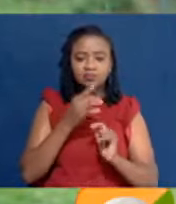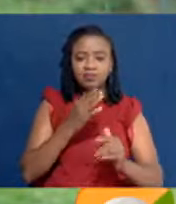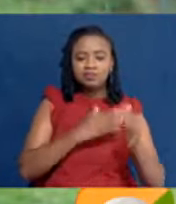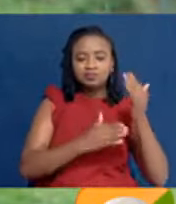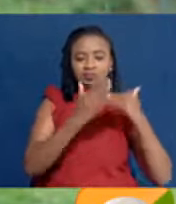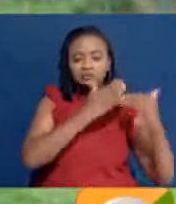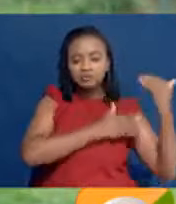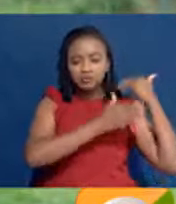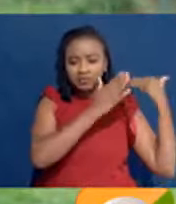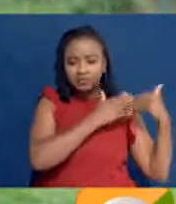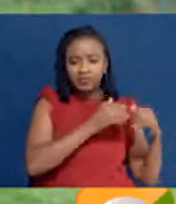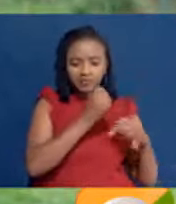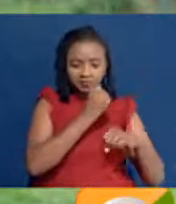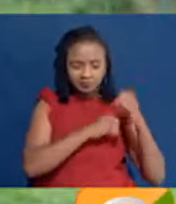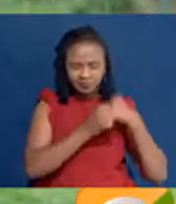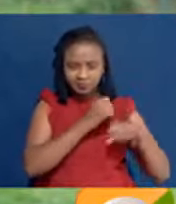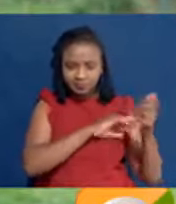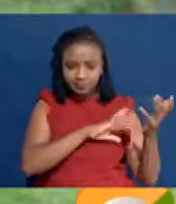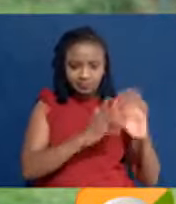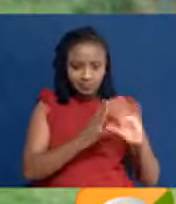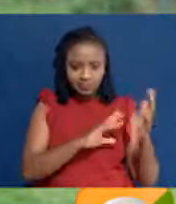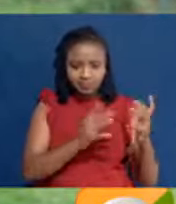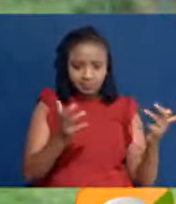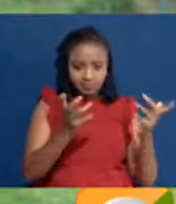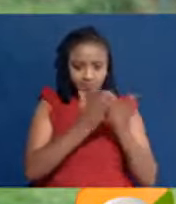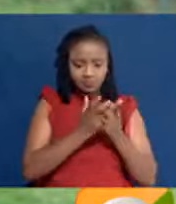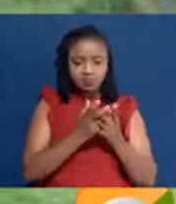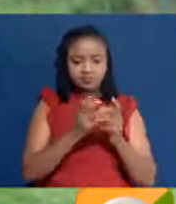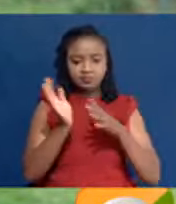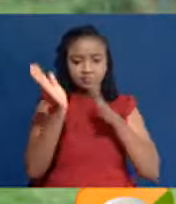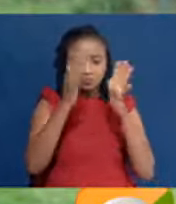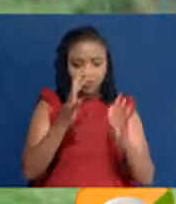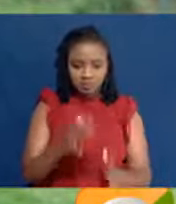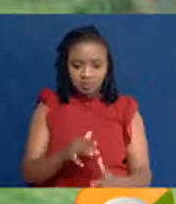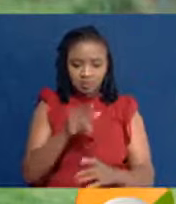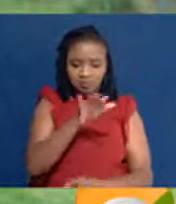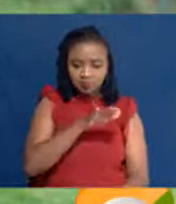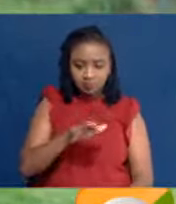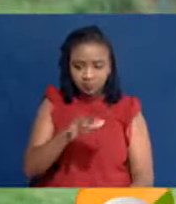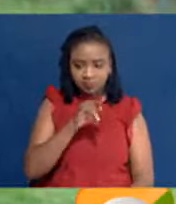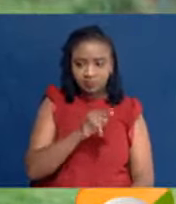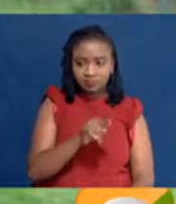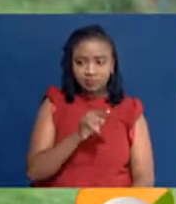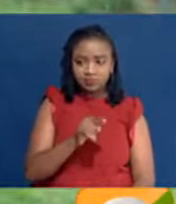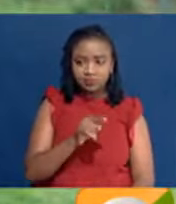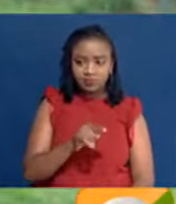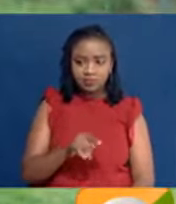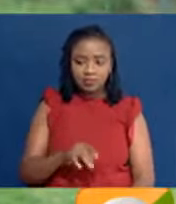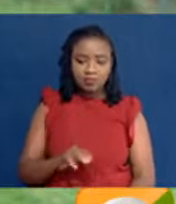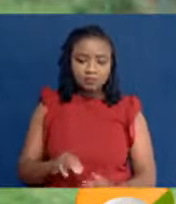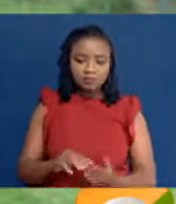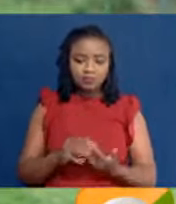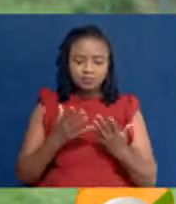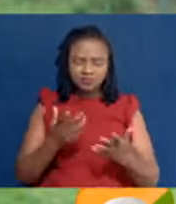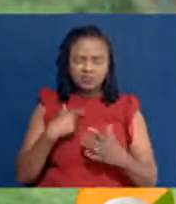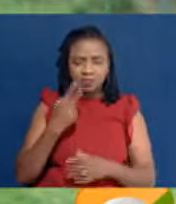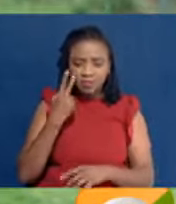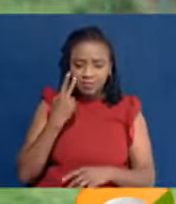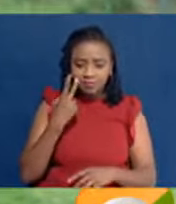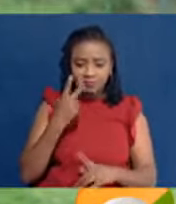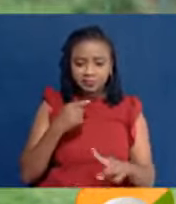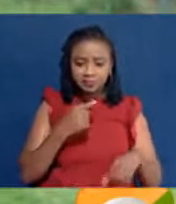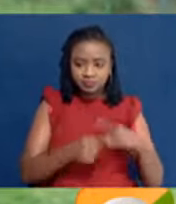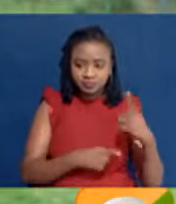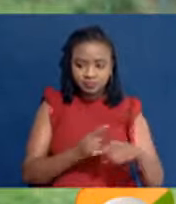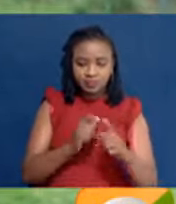that actually were suited to the climate. The foods at that time suited to what was happening. We're seeing a revival of that because,